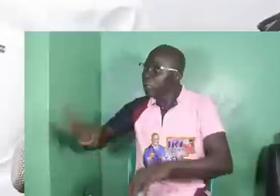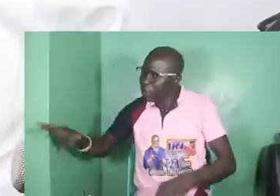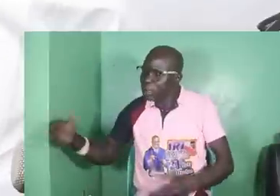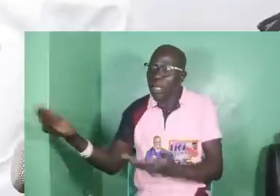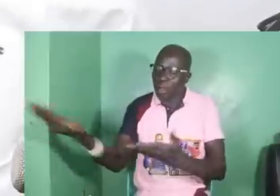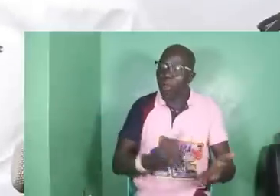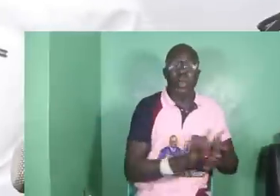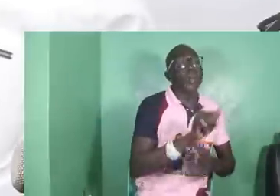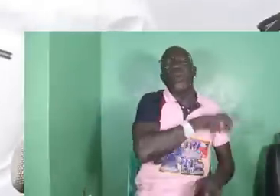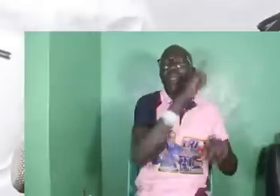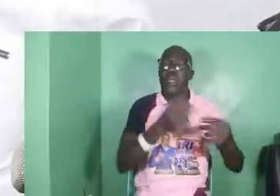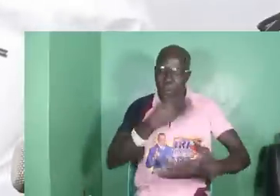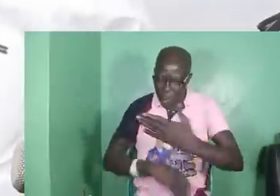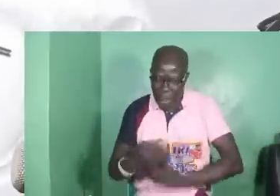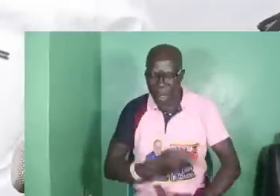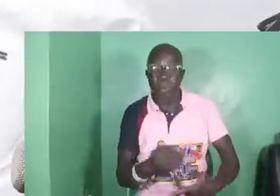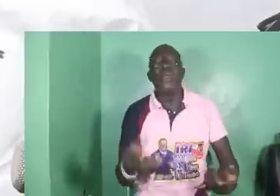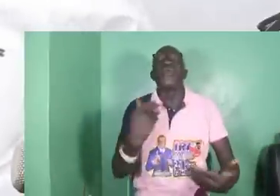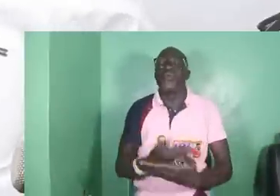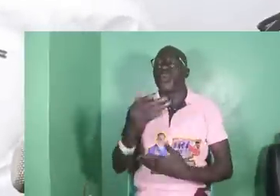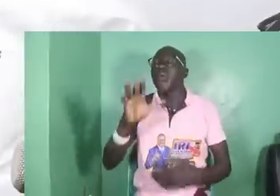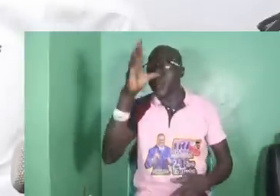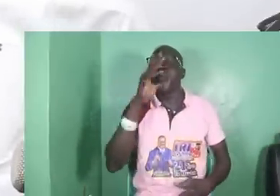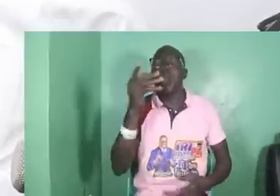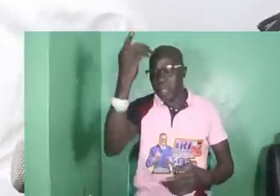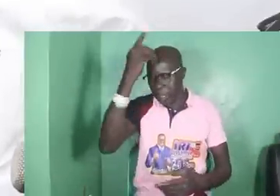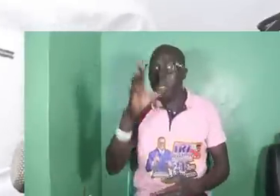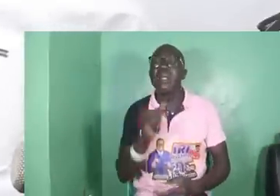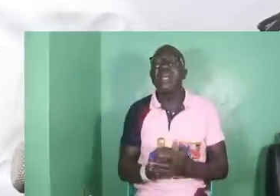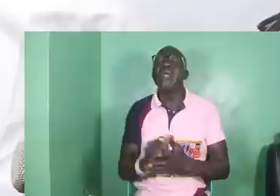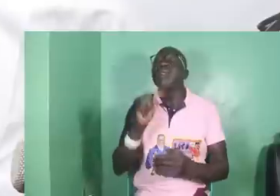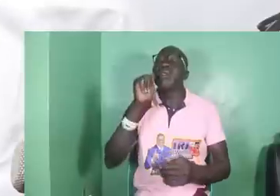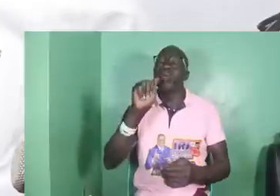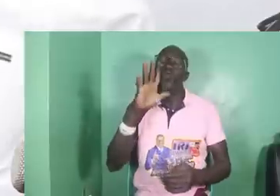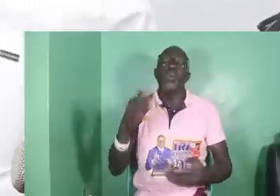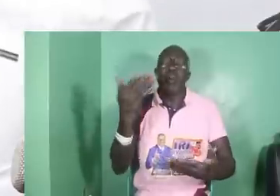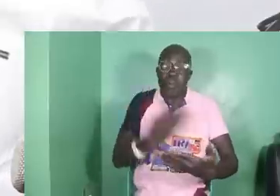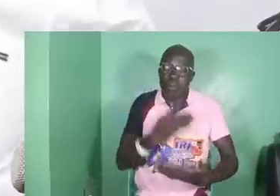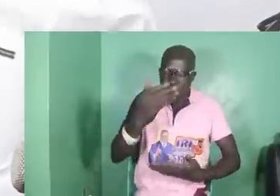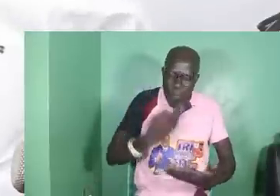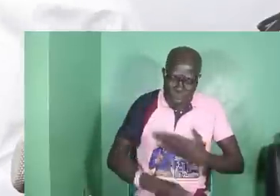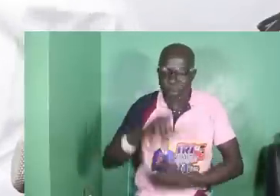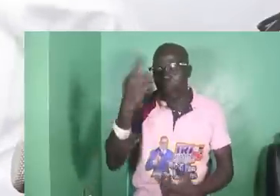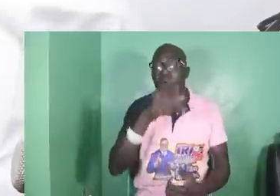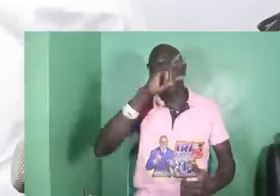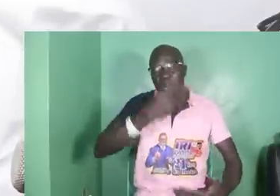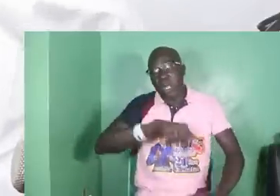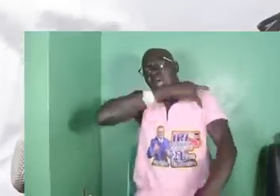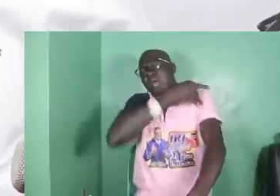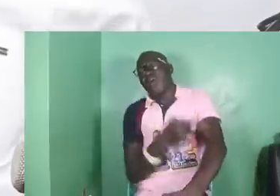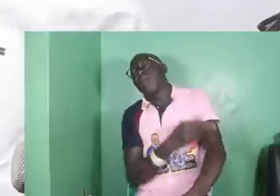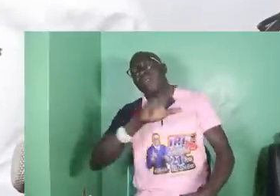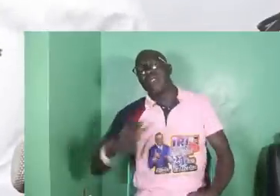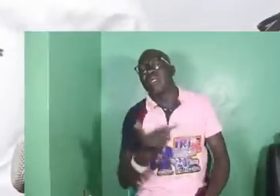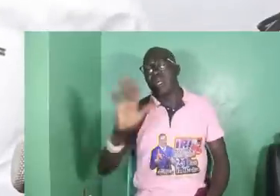Oh, no, my name, my name, you till she deliver her child, you mommy and daddy. Mommy and daddy. The woman gave birth to the first child. Oh, no, no, she gave birth to the